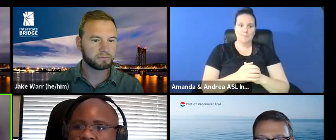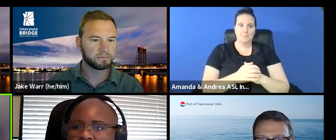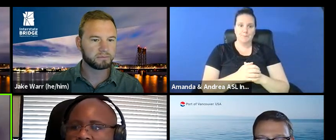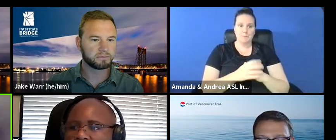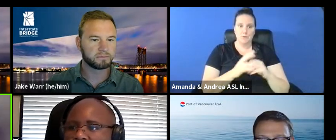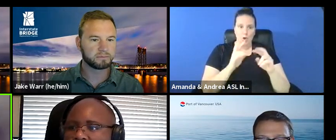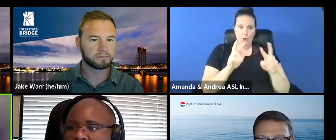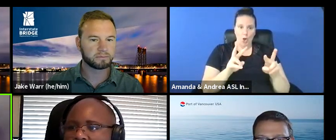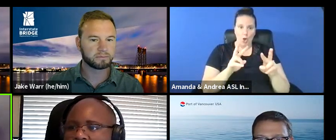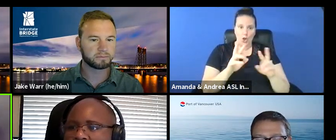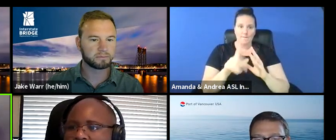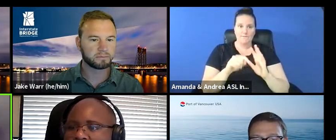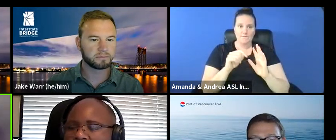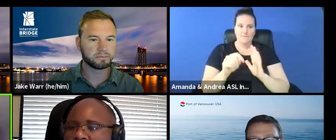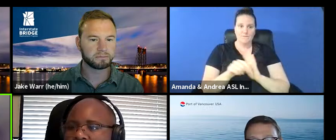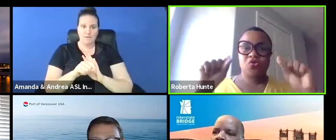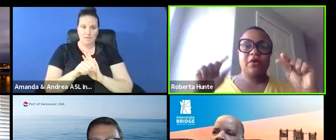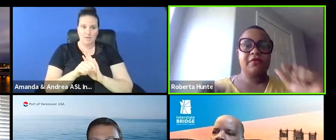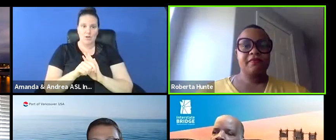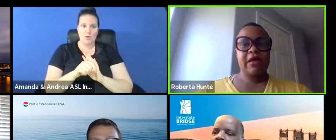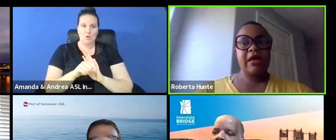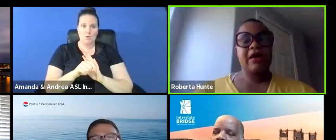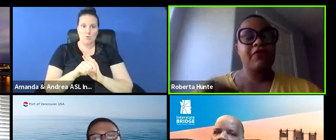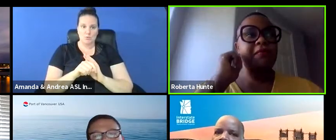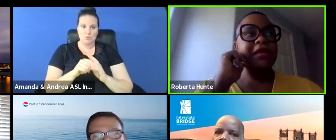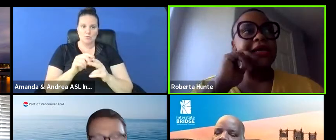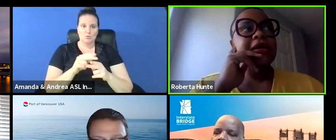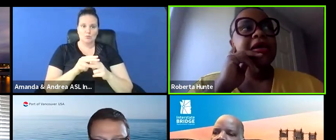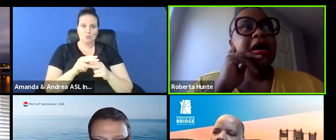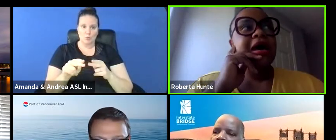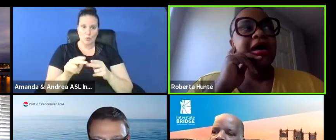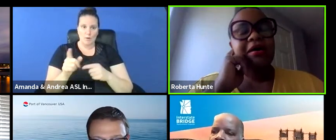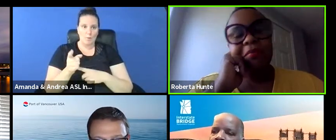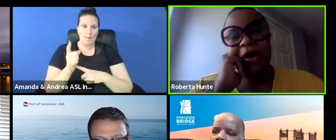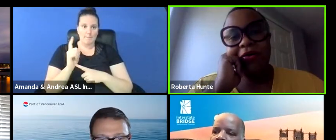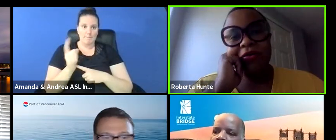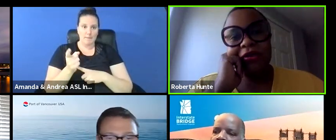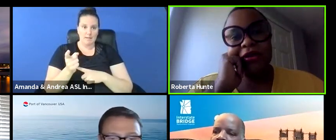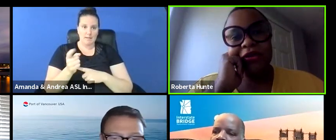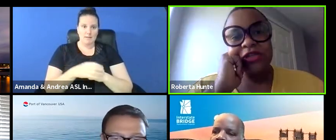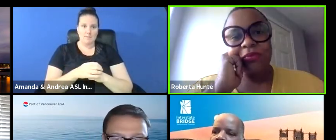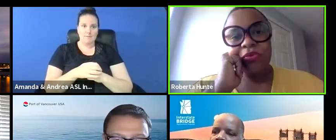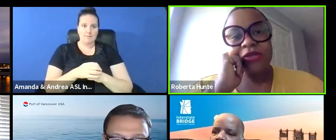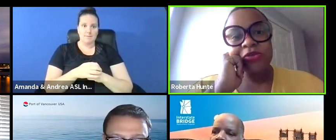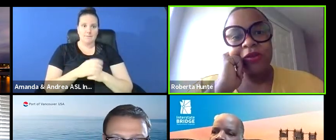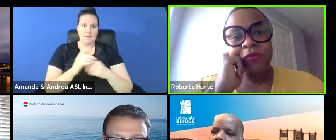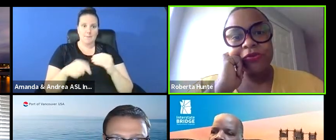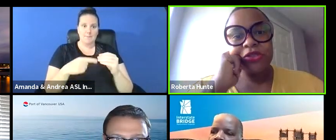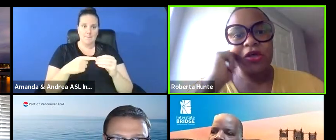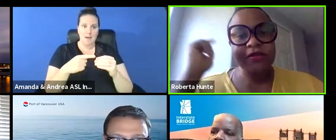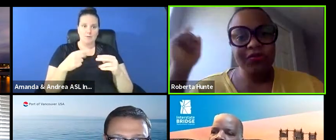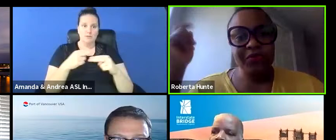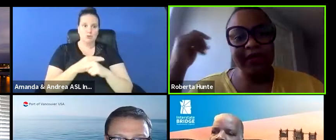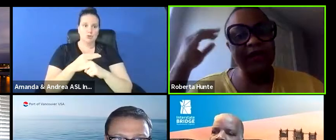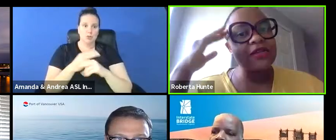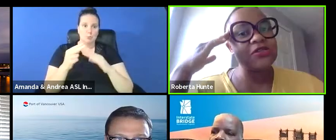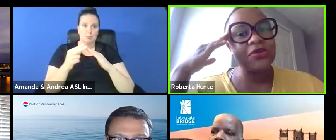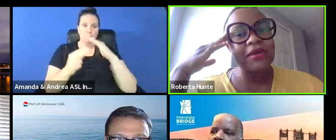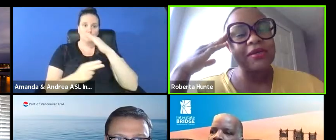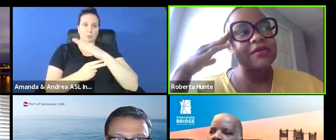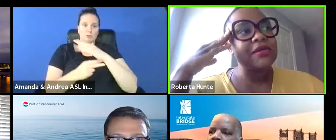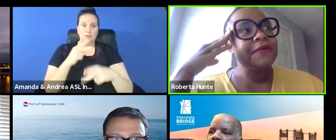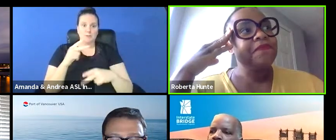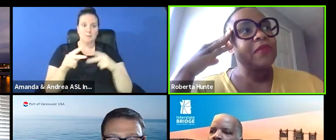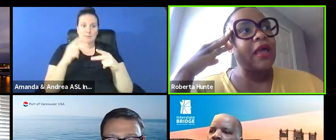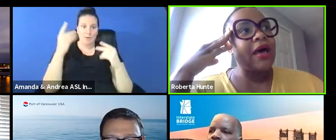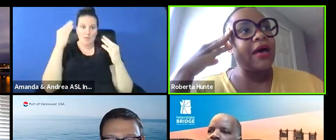some videos, just short for a minute, about the Interstate Bridge and people's thoughts related to